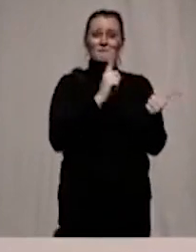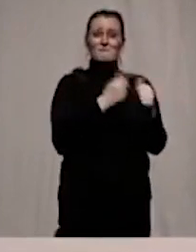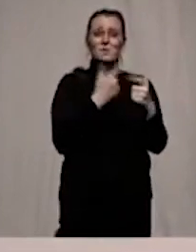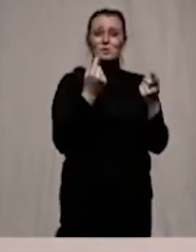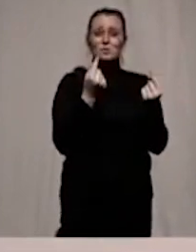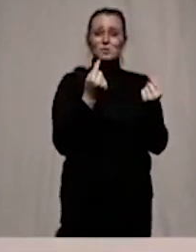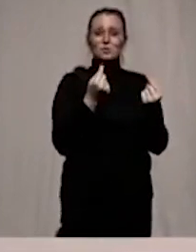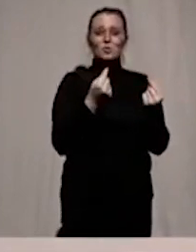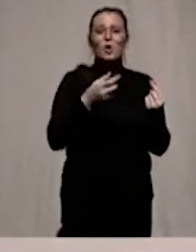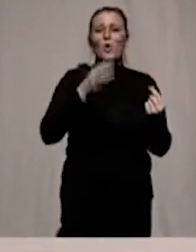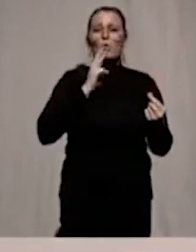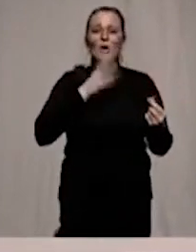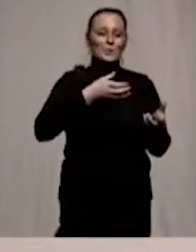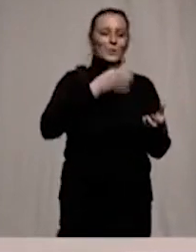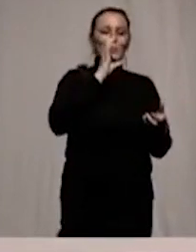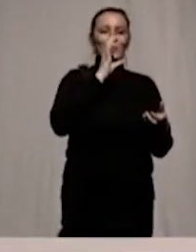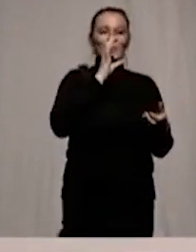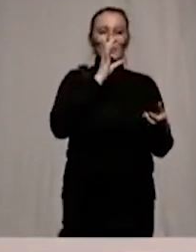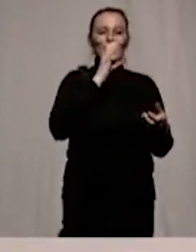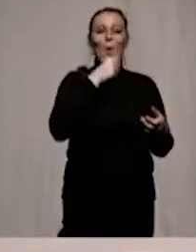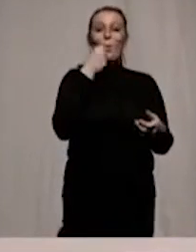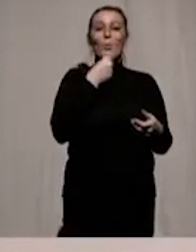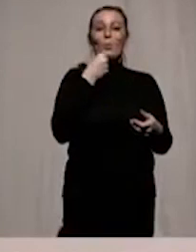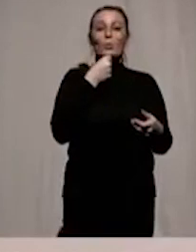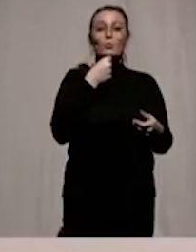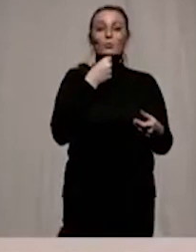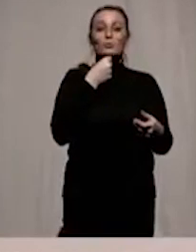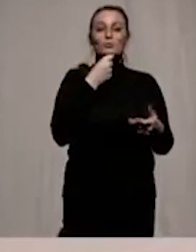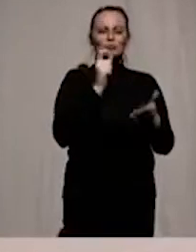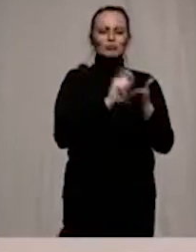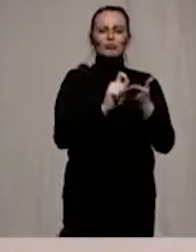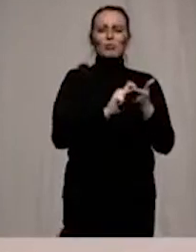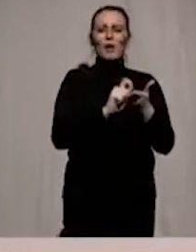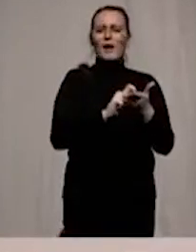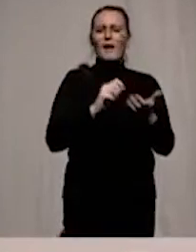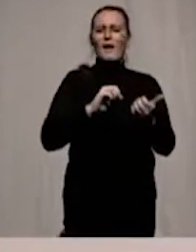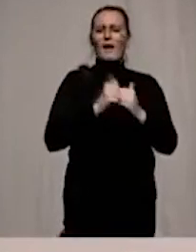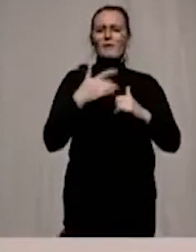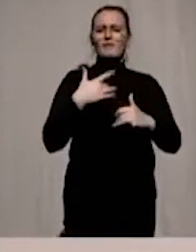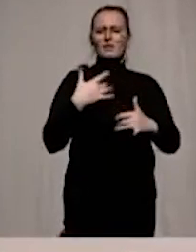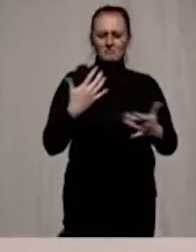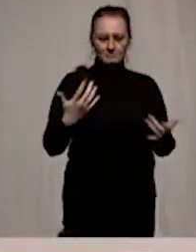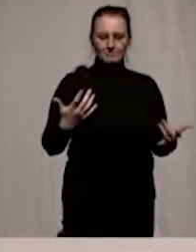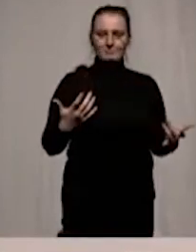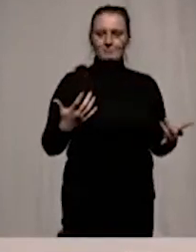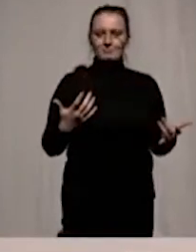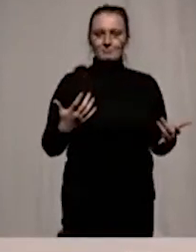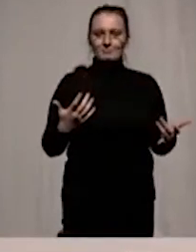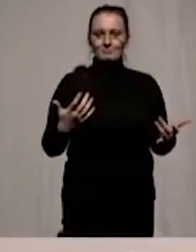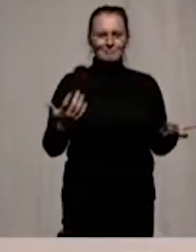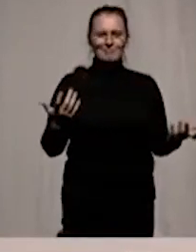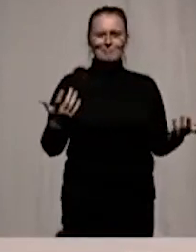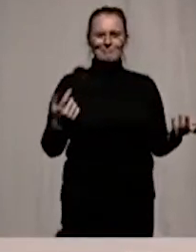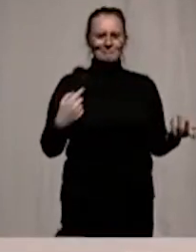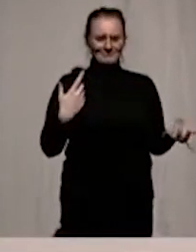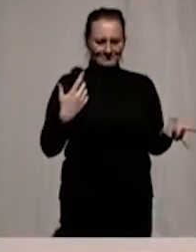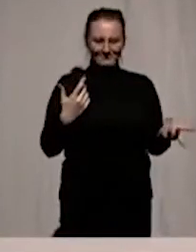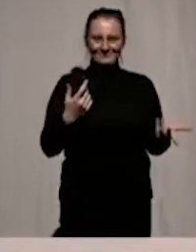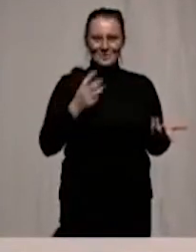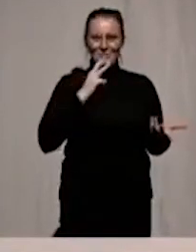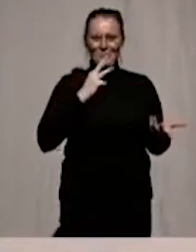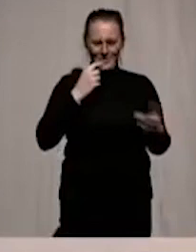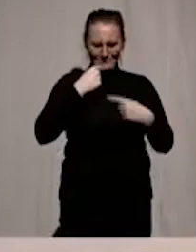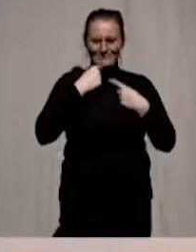water in your mouth, and then just write down and describe how you feel. It's like, what? How do there's water in my mouth. It